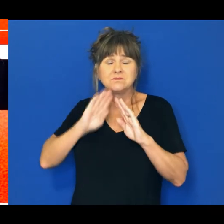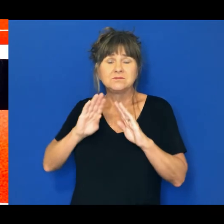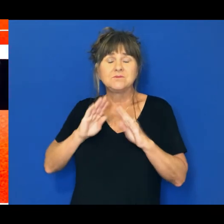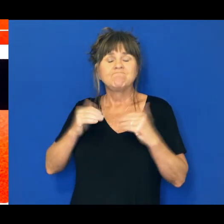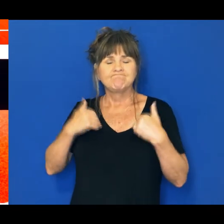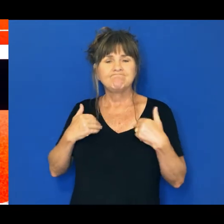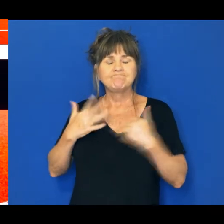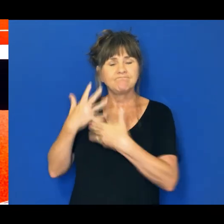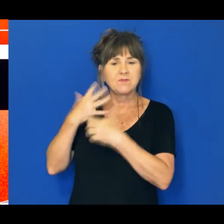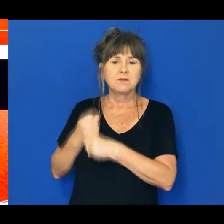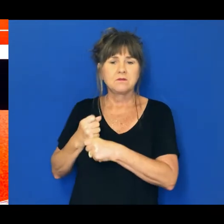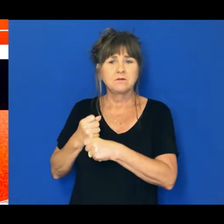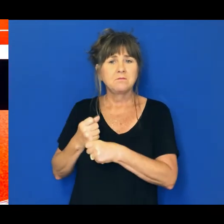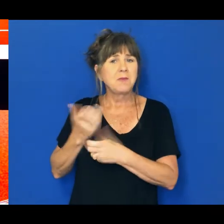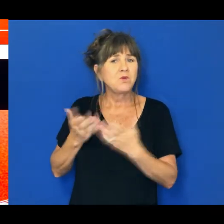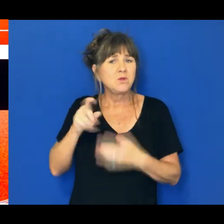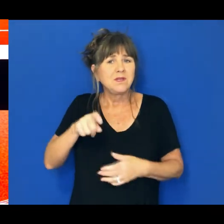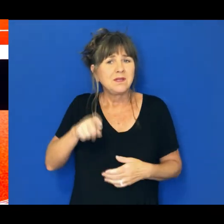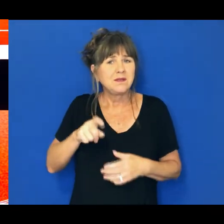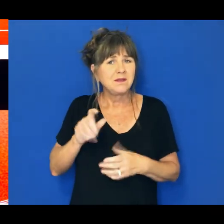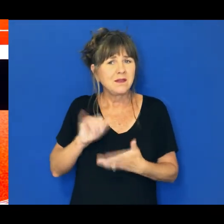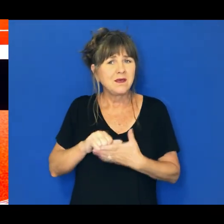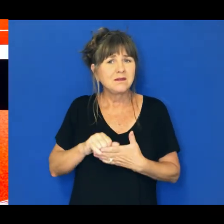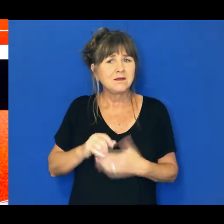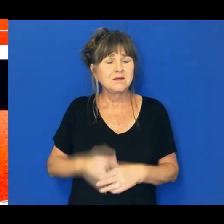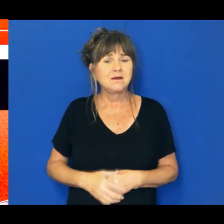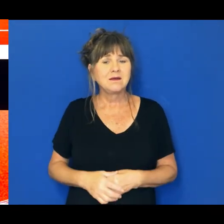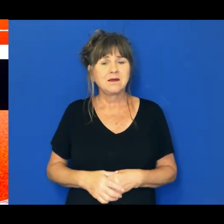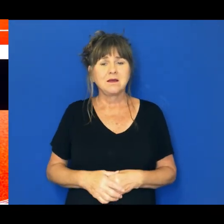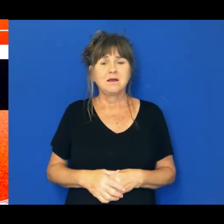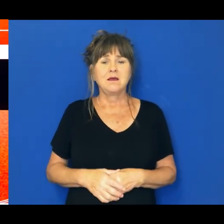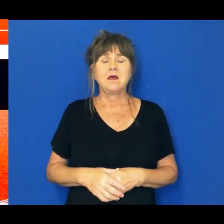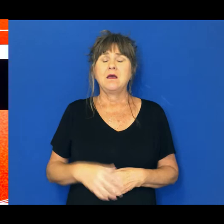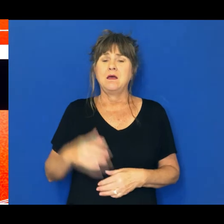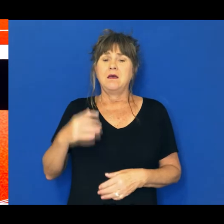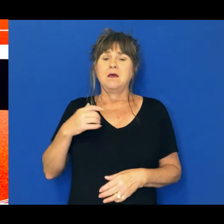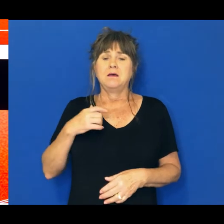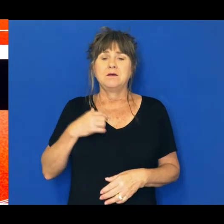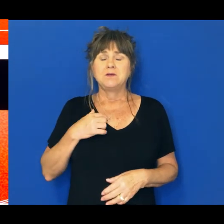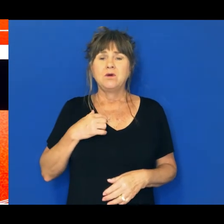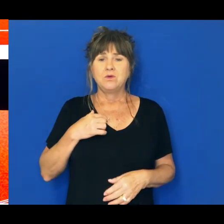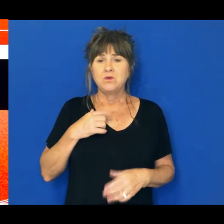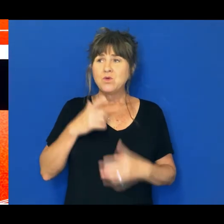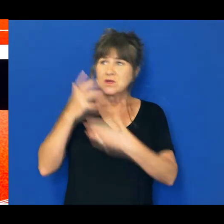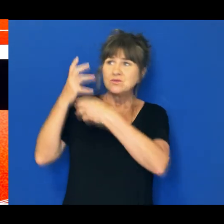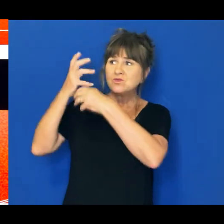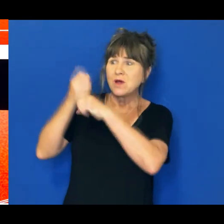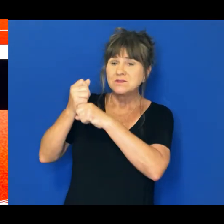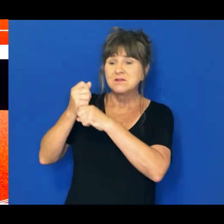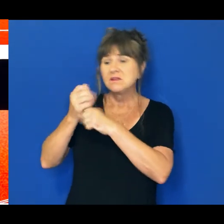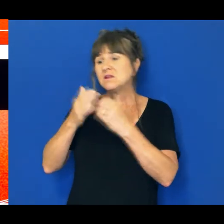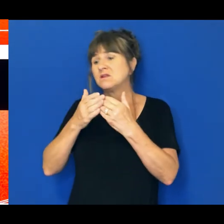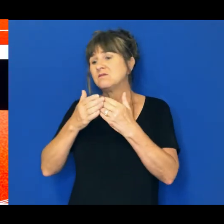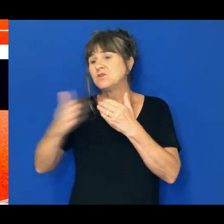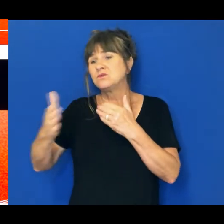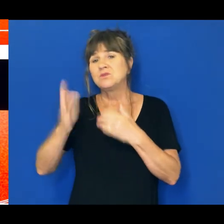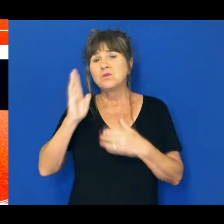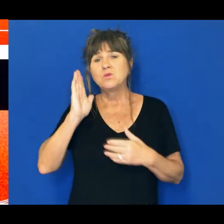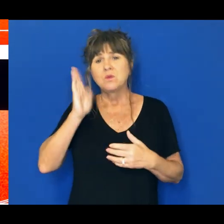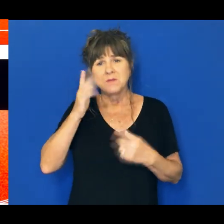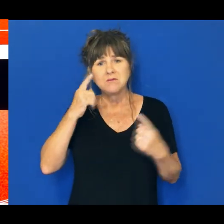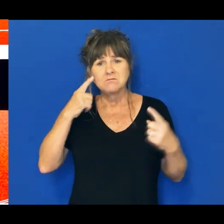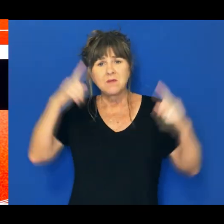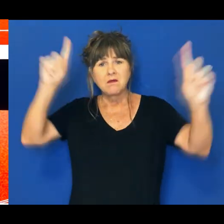filled with faith. I'm just believing God. Why? Because the Holy Spirit is my guide, and he's been telling me things about the future, that he's got a plan for